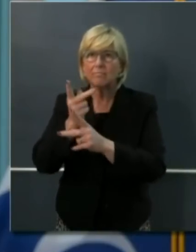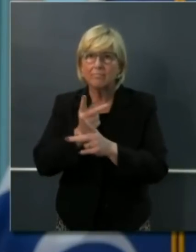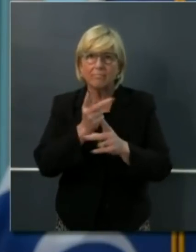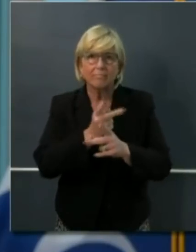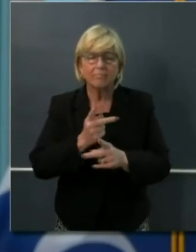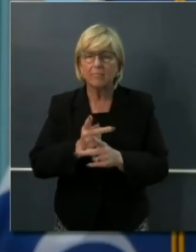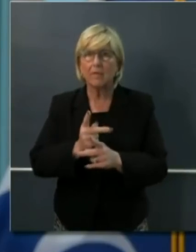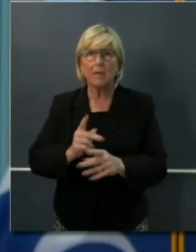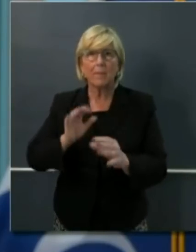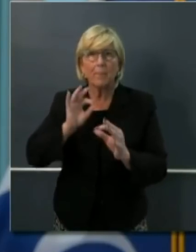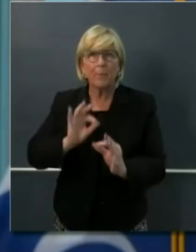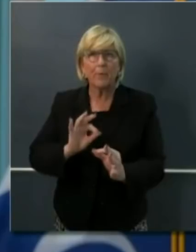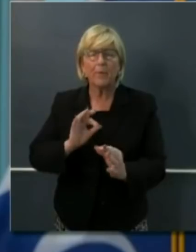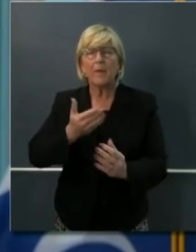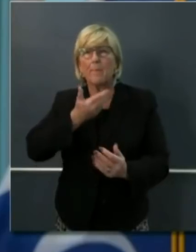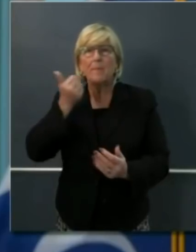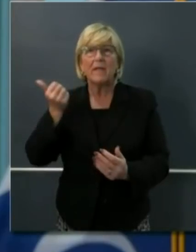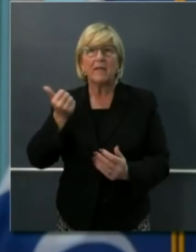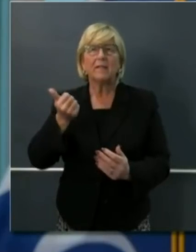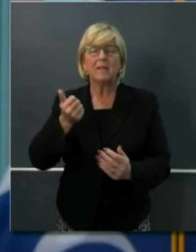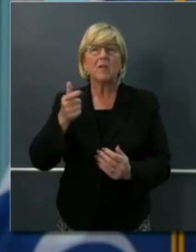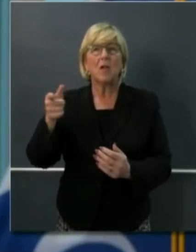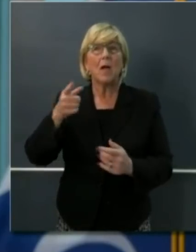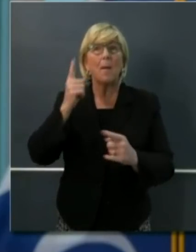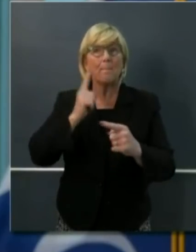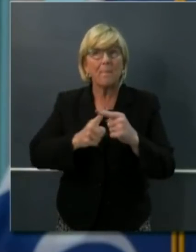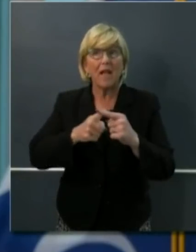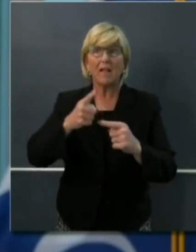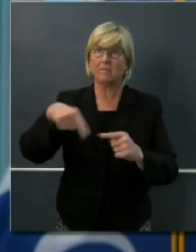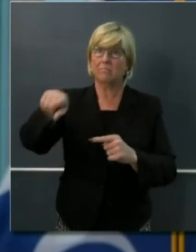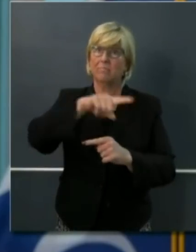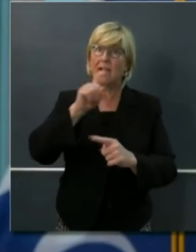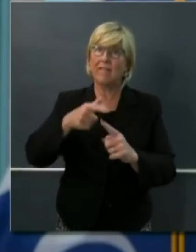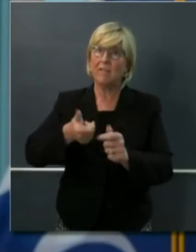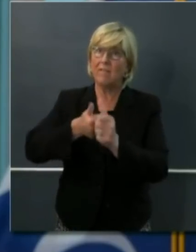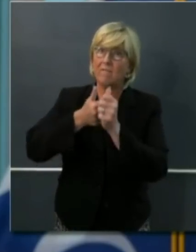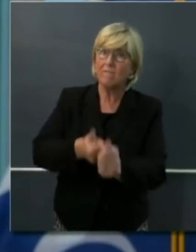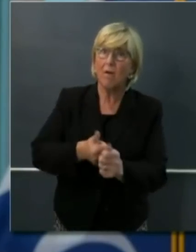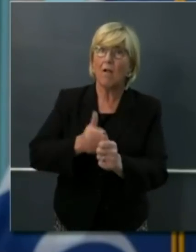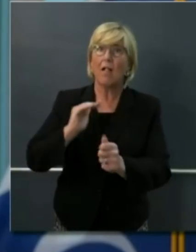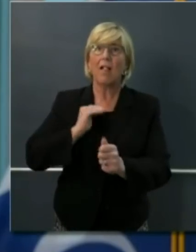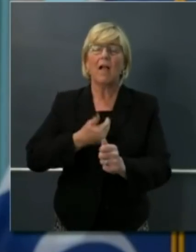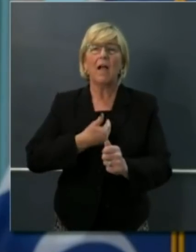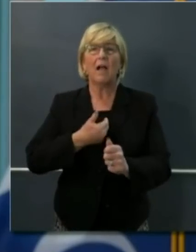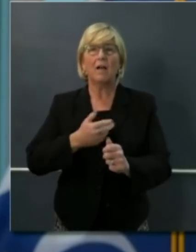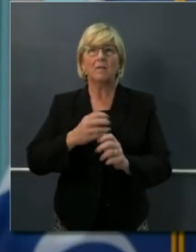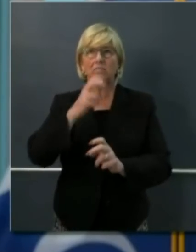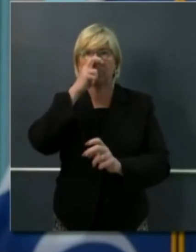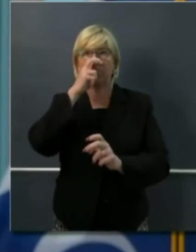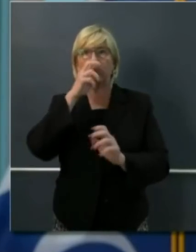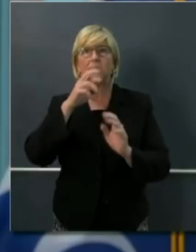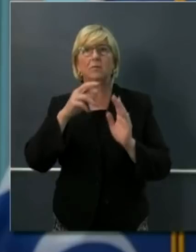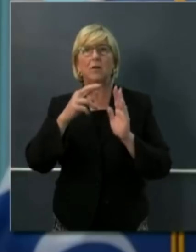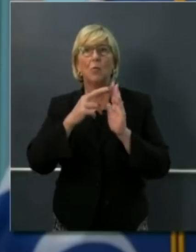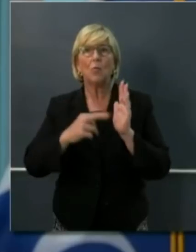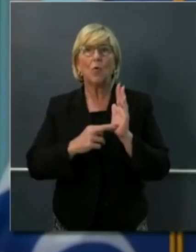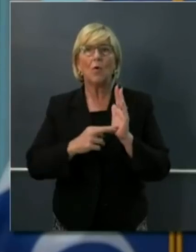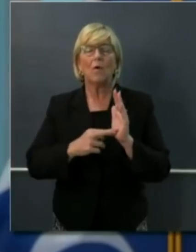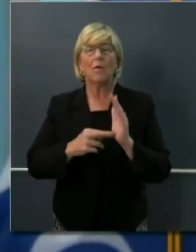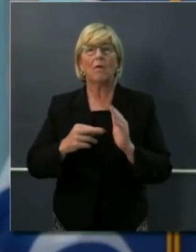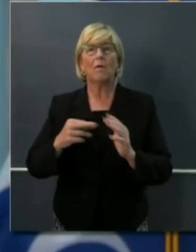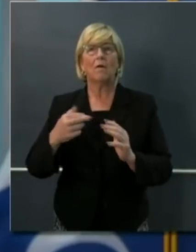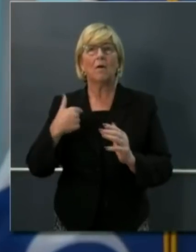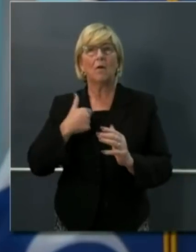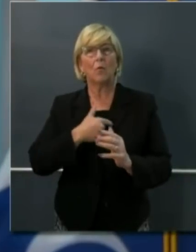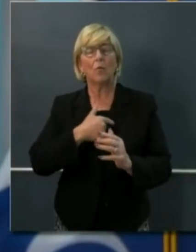is appropriate and you'll abide by those rules at the same time? Because we are not lost on us. Trust is the most